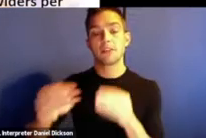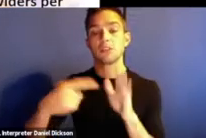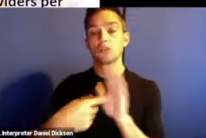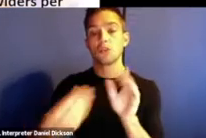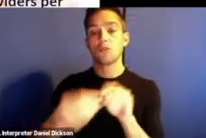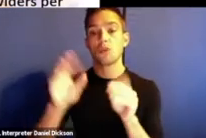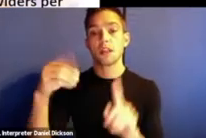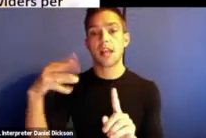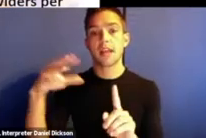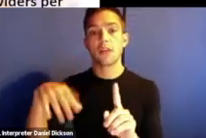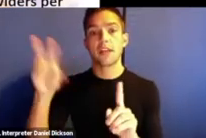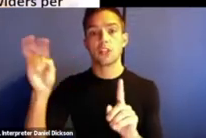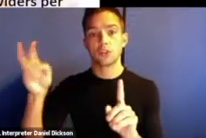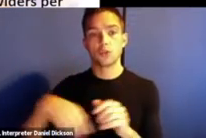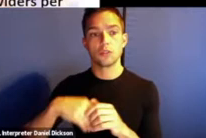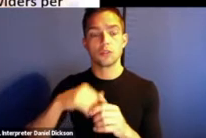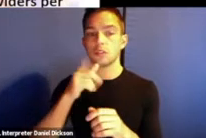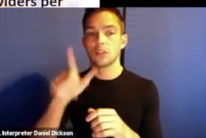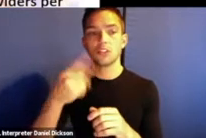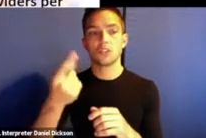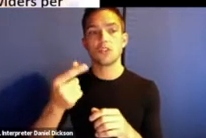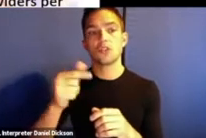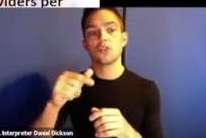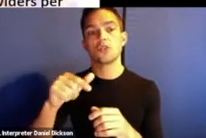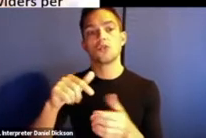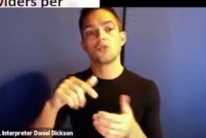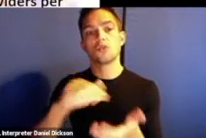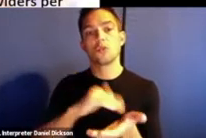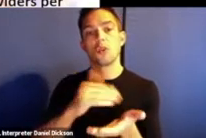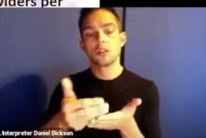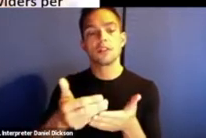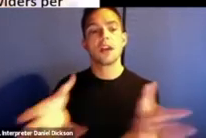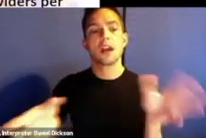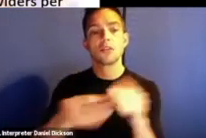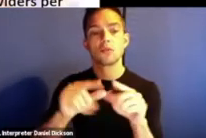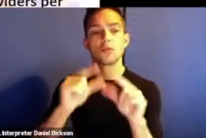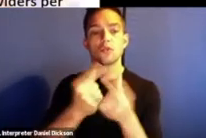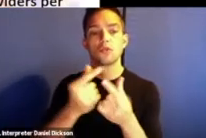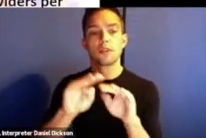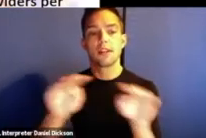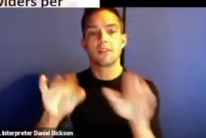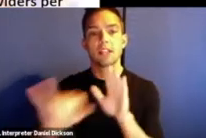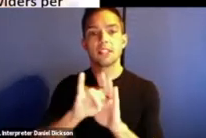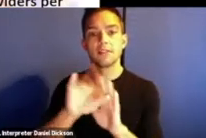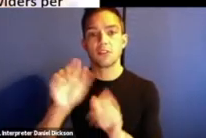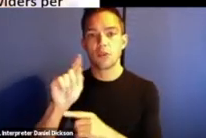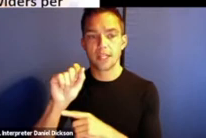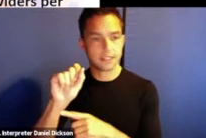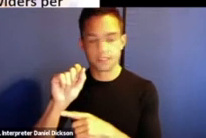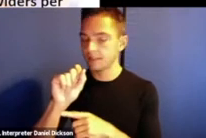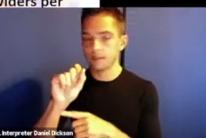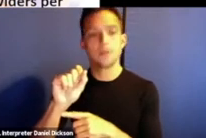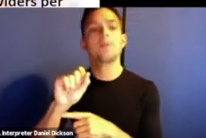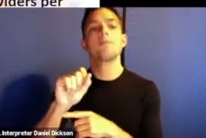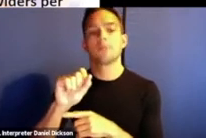on the issue than just quantitative, unadjusted, aggregate, group-level identification rates that